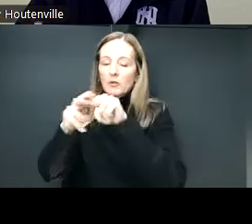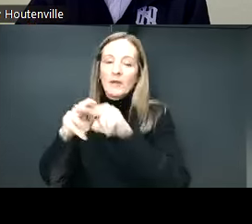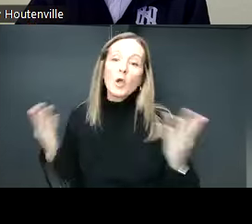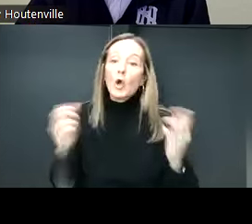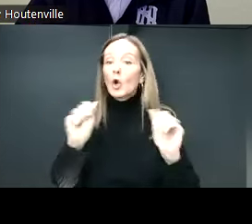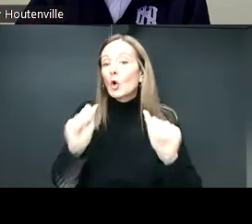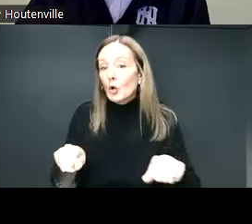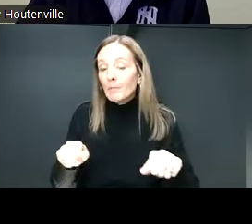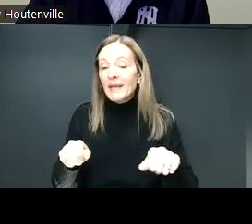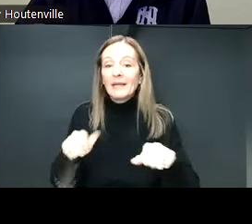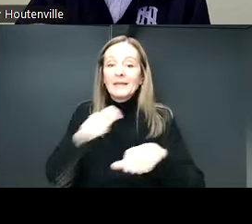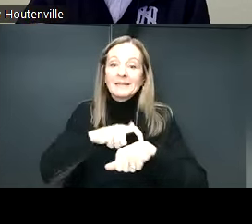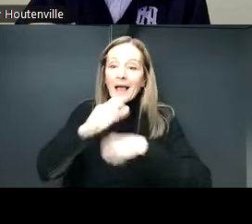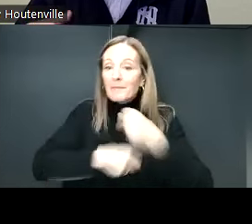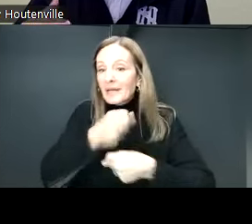role maybe.